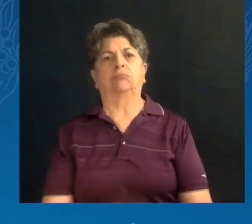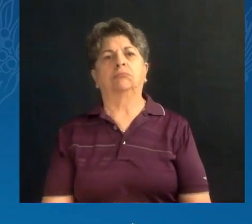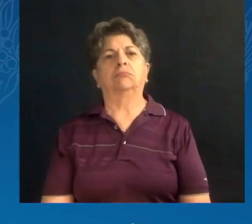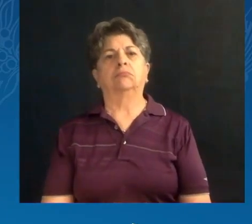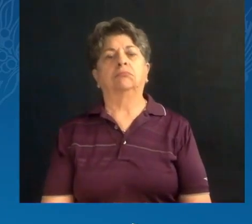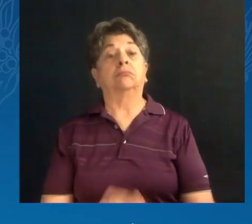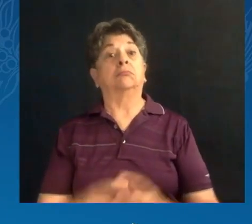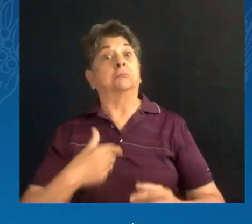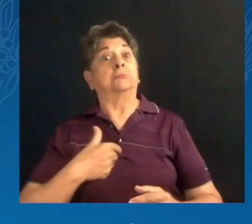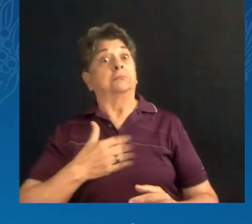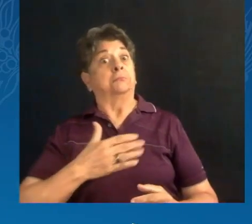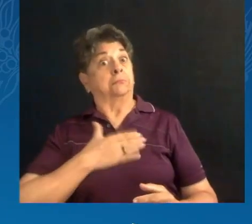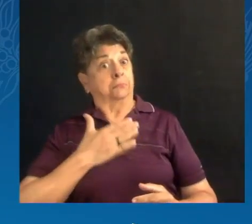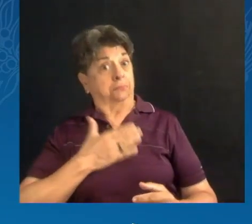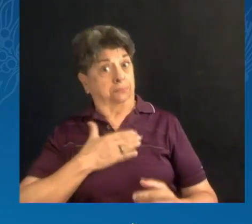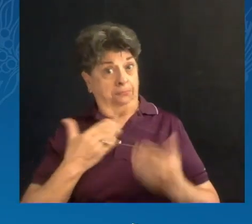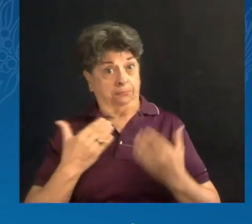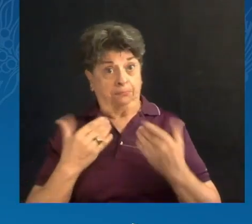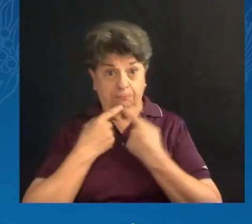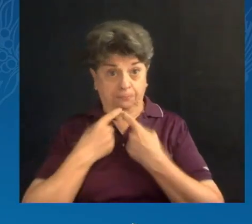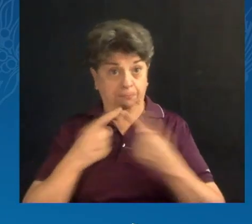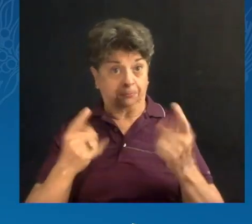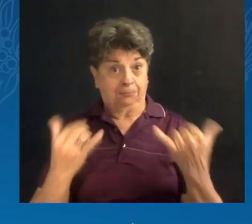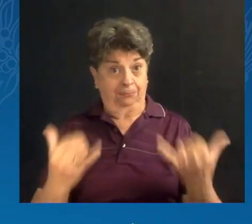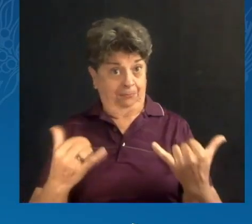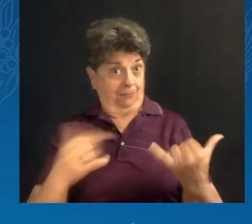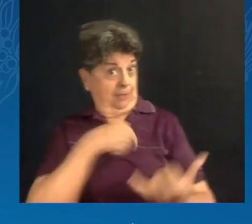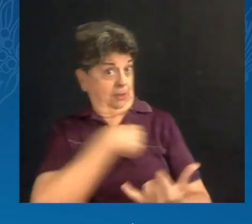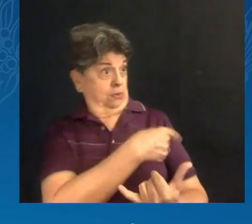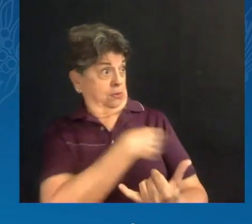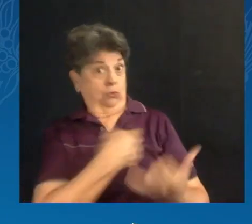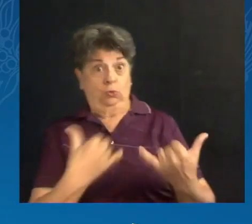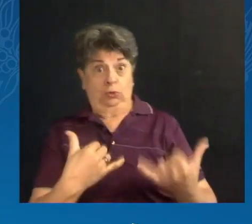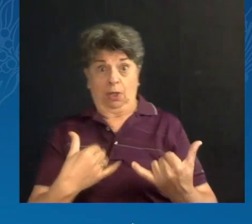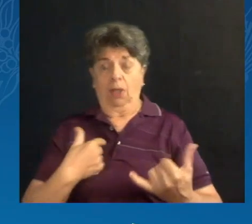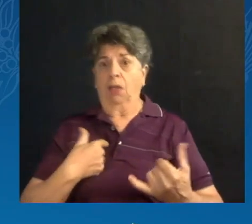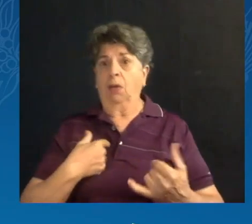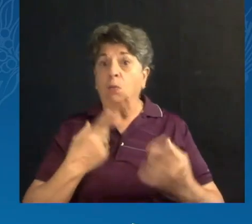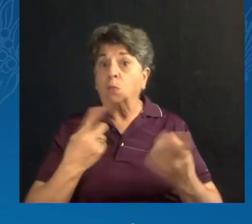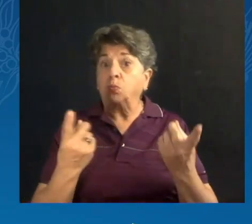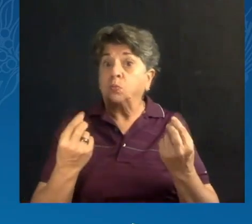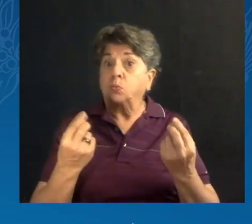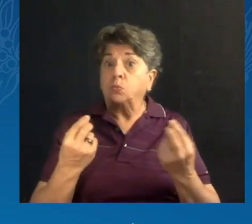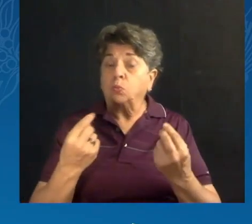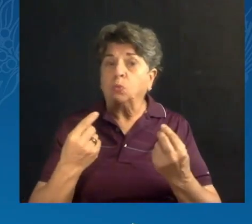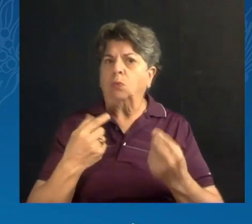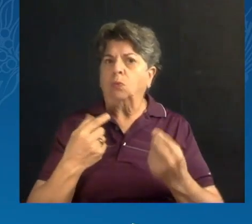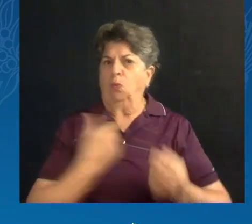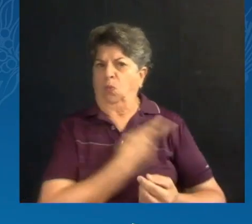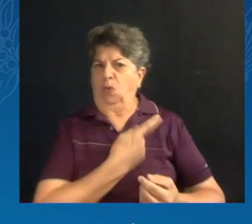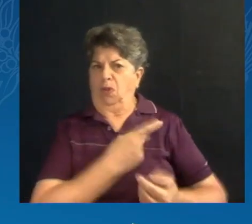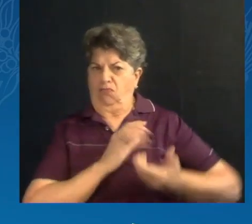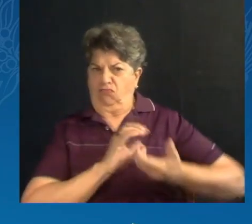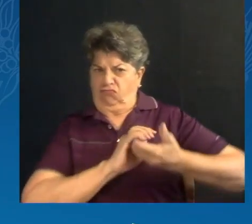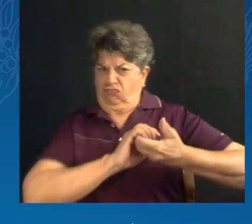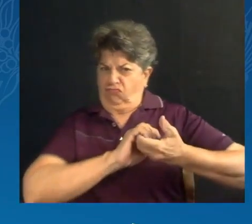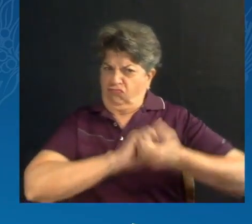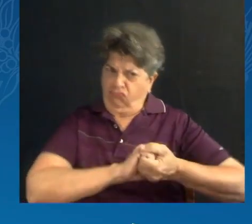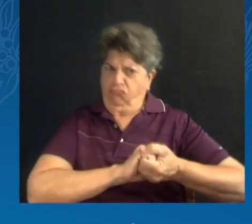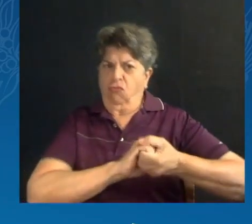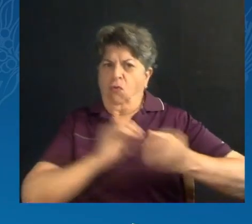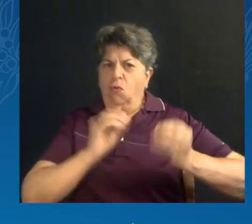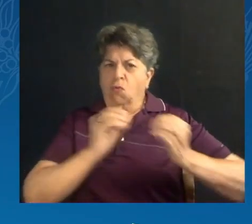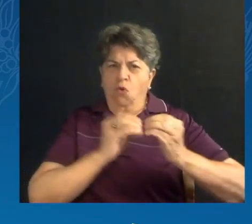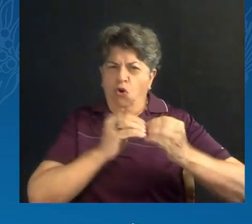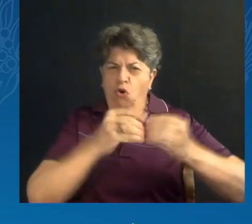further expanding our partnership. In particular, we will discuss the work that we will do together to strengthen our space cooperation. You